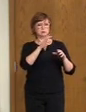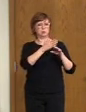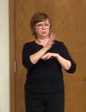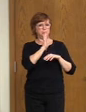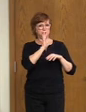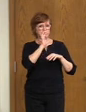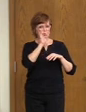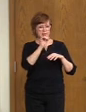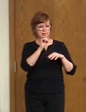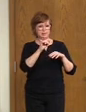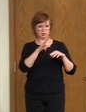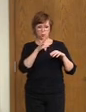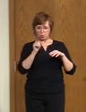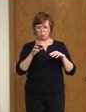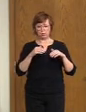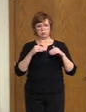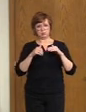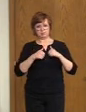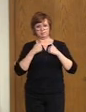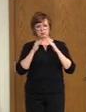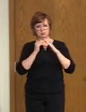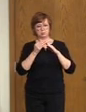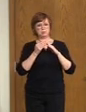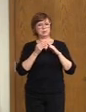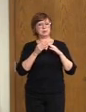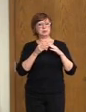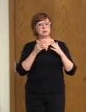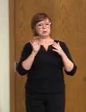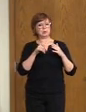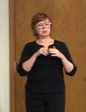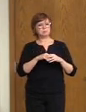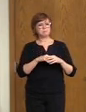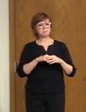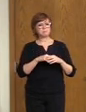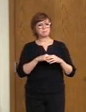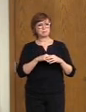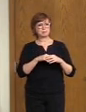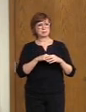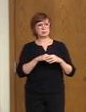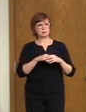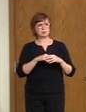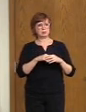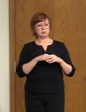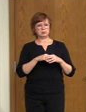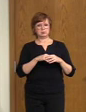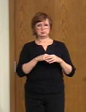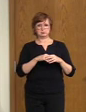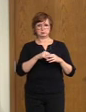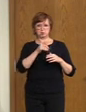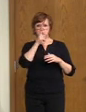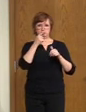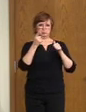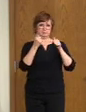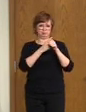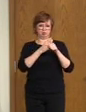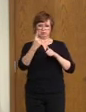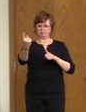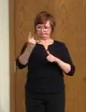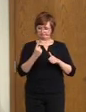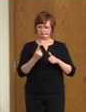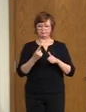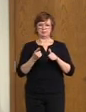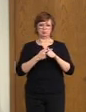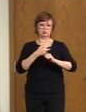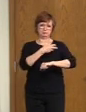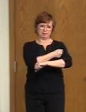living in the community. And that will basically, I can almost then say it's a first come, first served basis. If it's